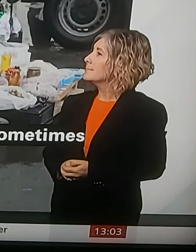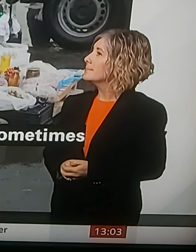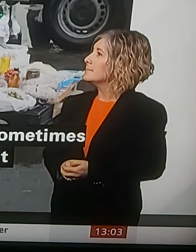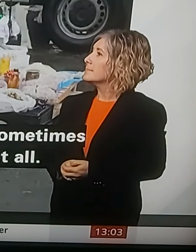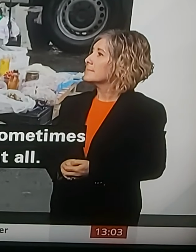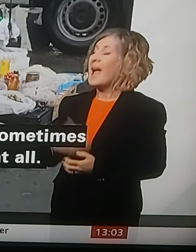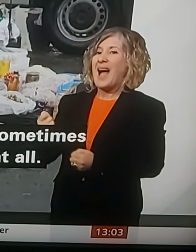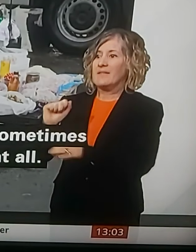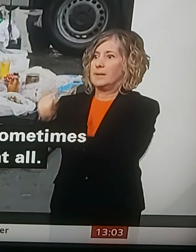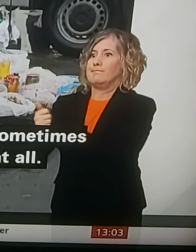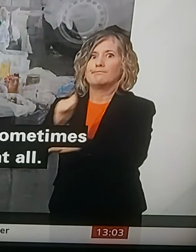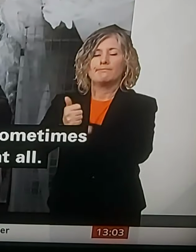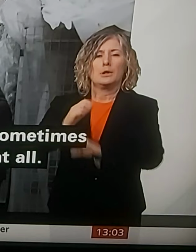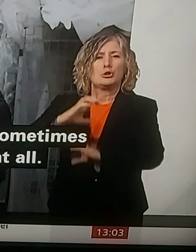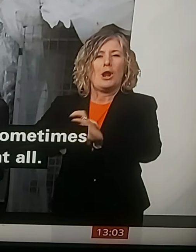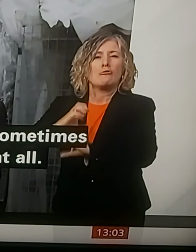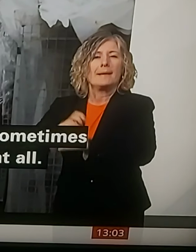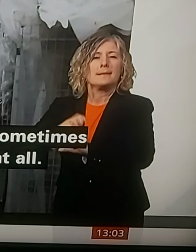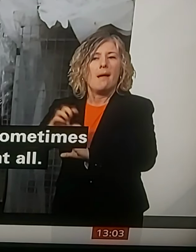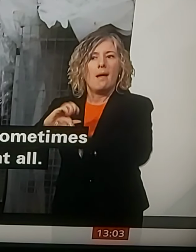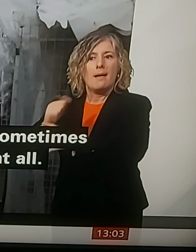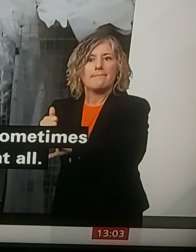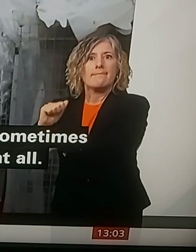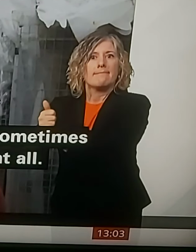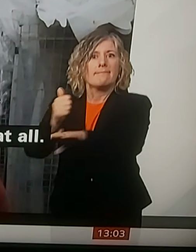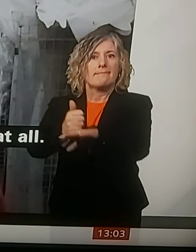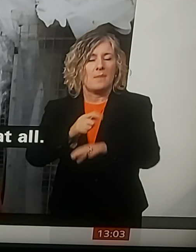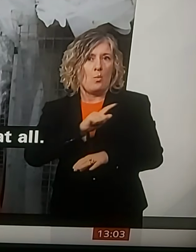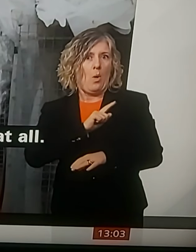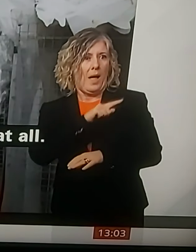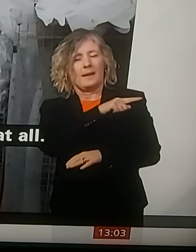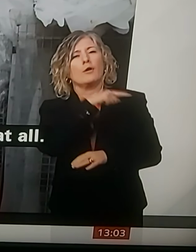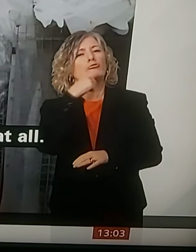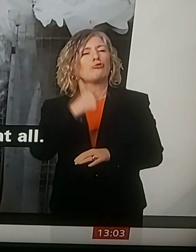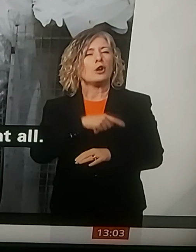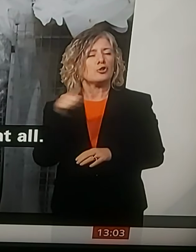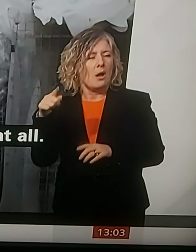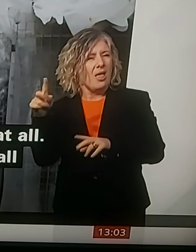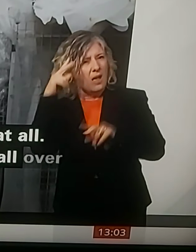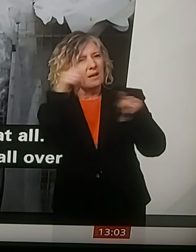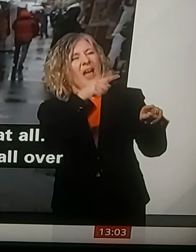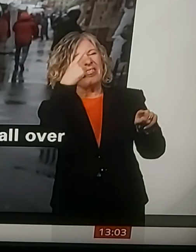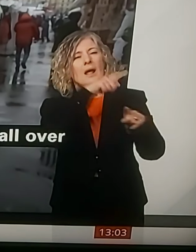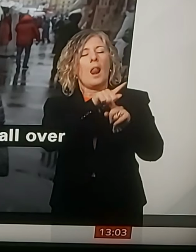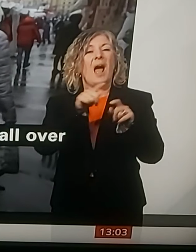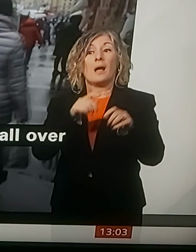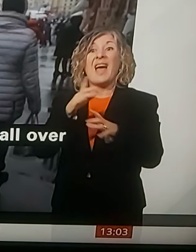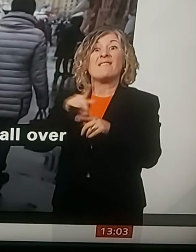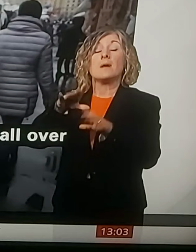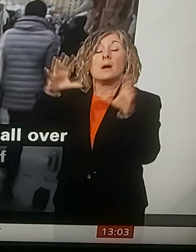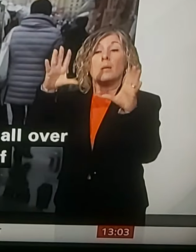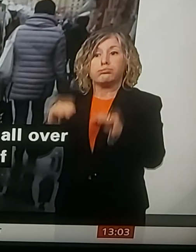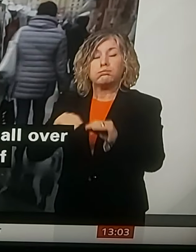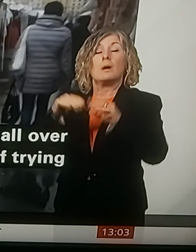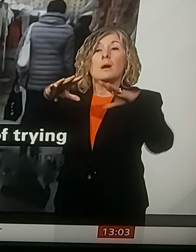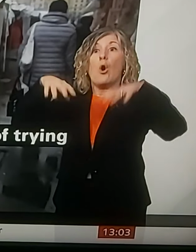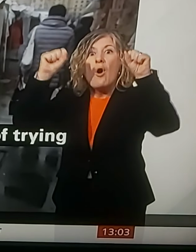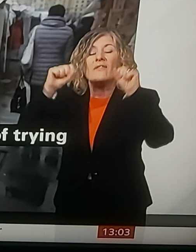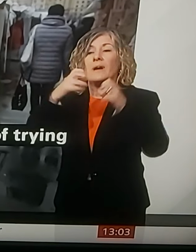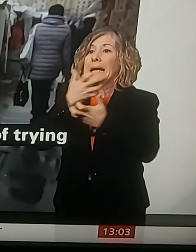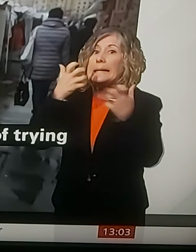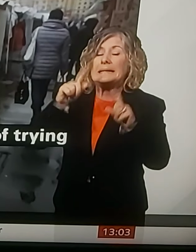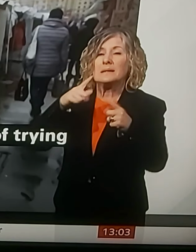Generators are popping up all over Kyiv as Russia's accused of trying to freeze Ukraine into submission. Lubov says she's stocked up